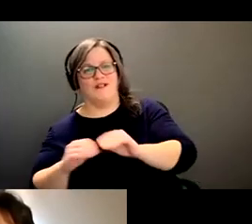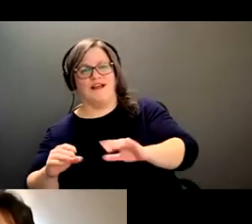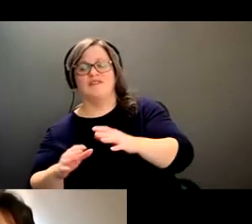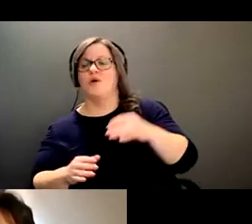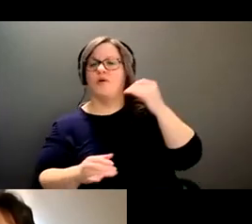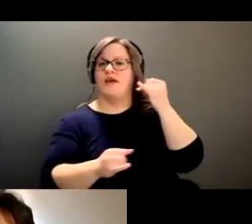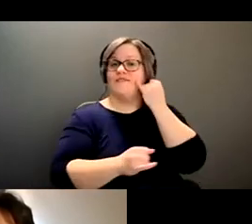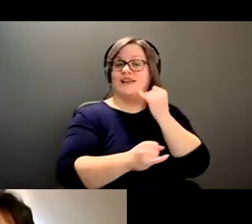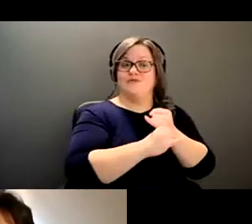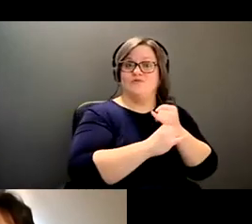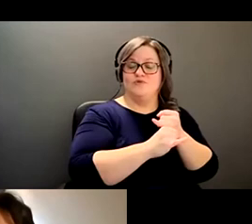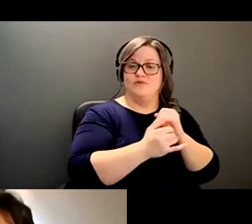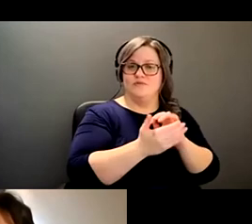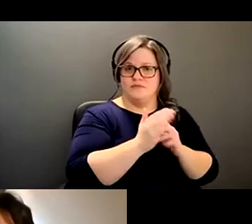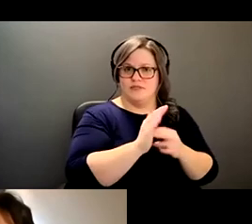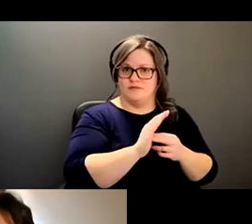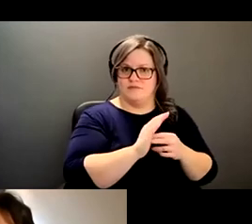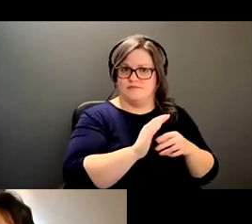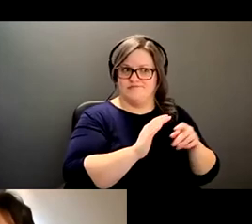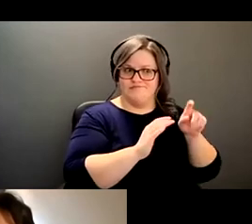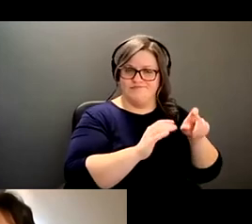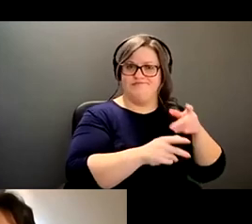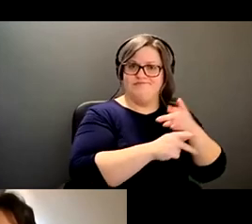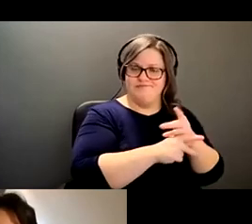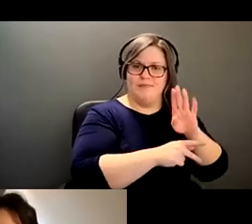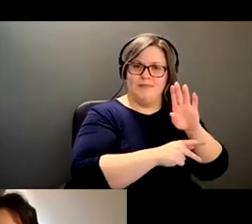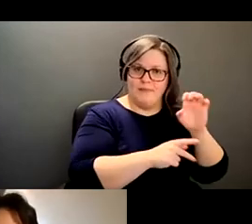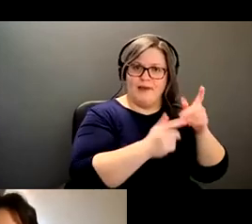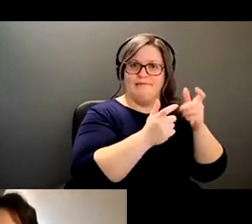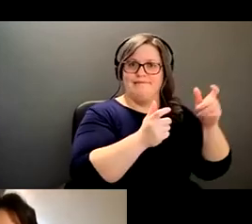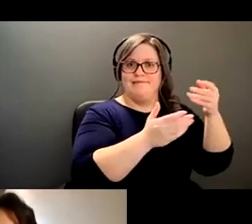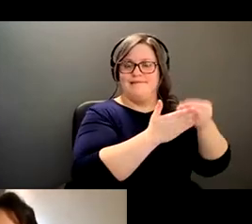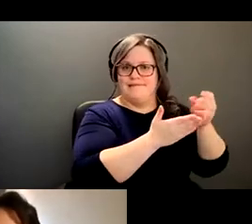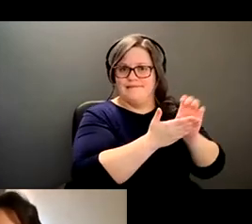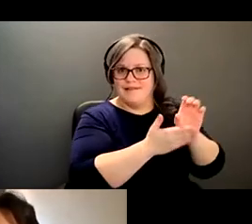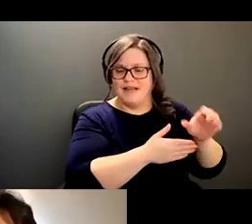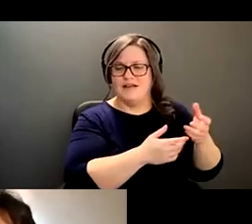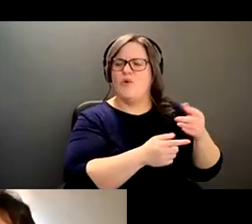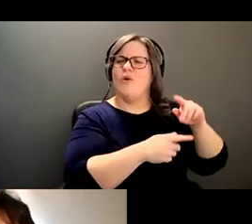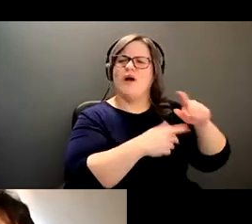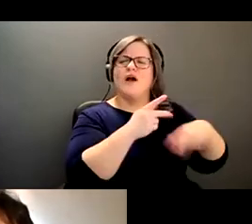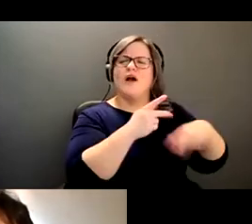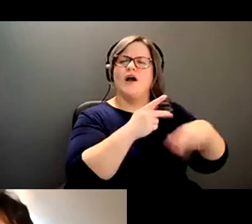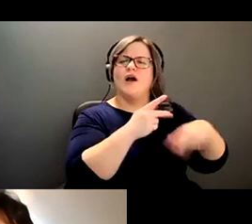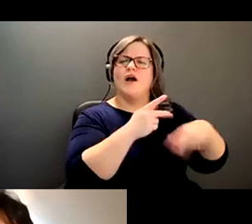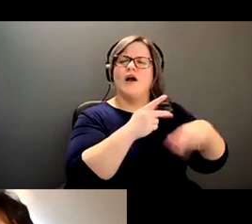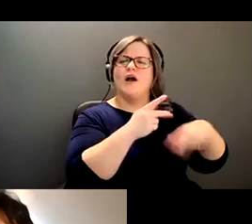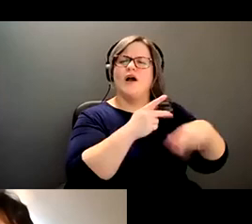and you know, and what kind of art are they really doing that